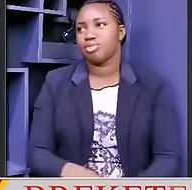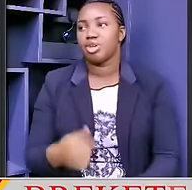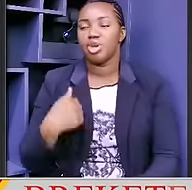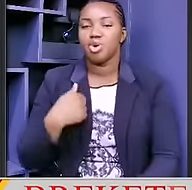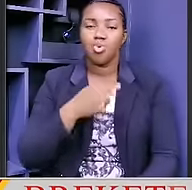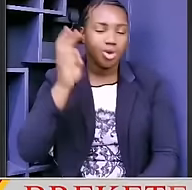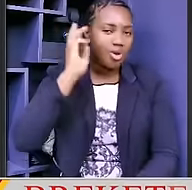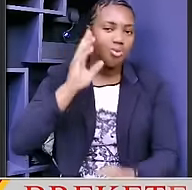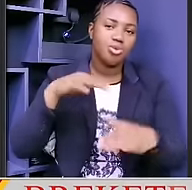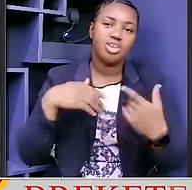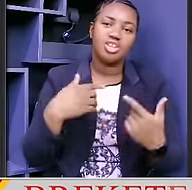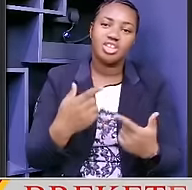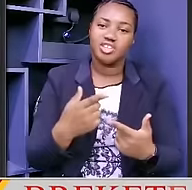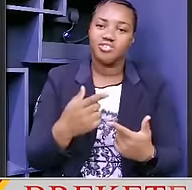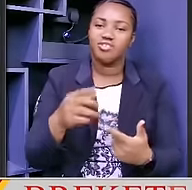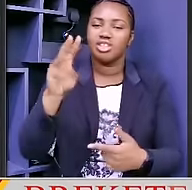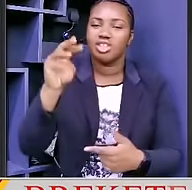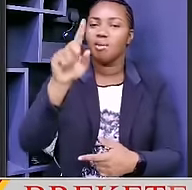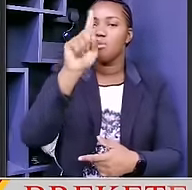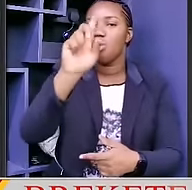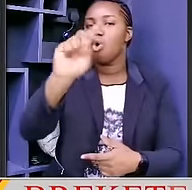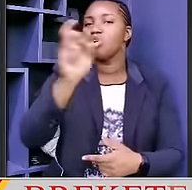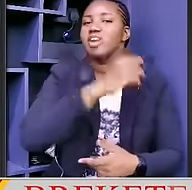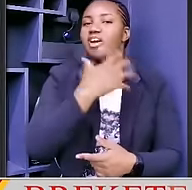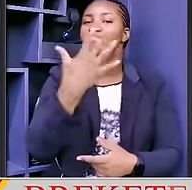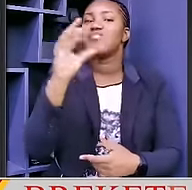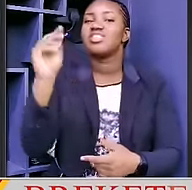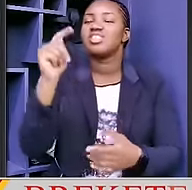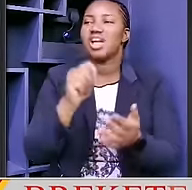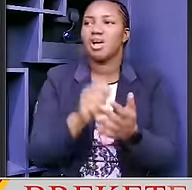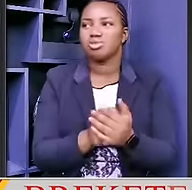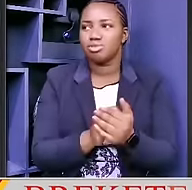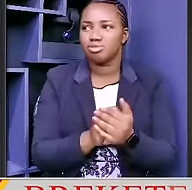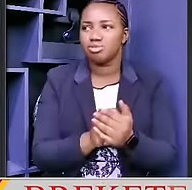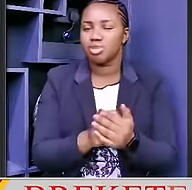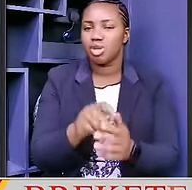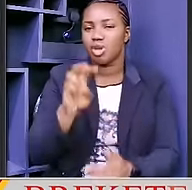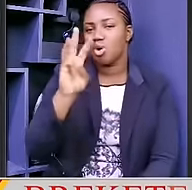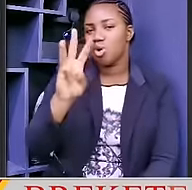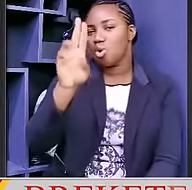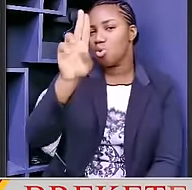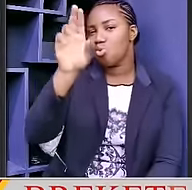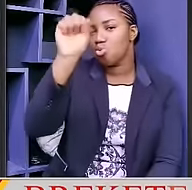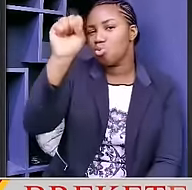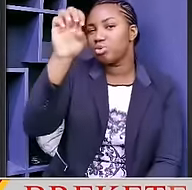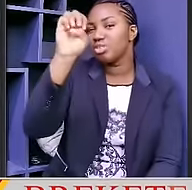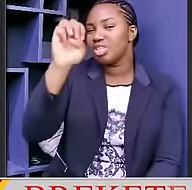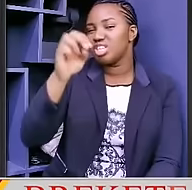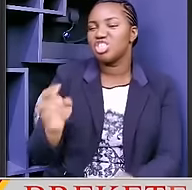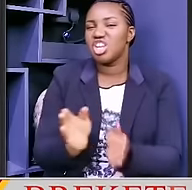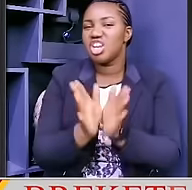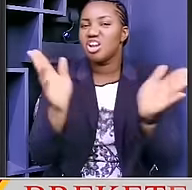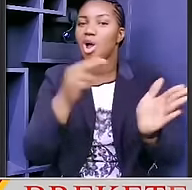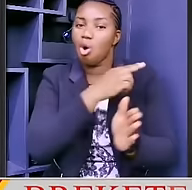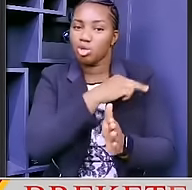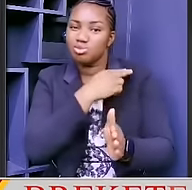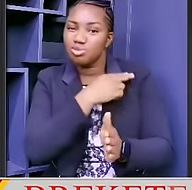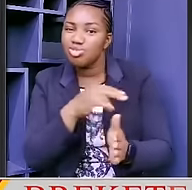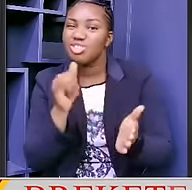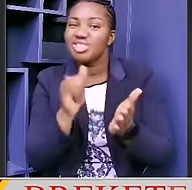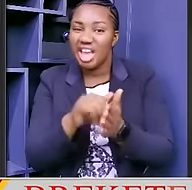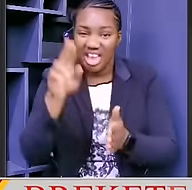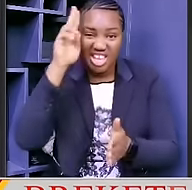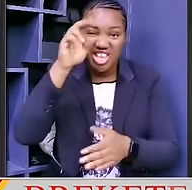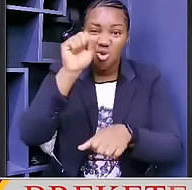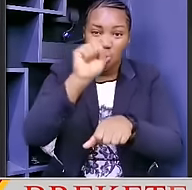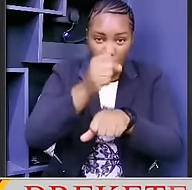We dey give them 150,000 naira. Wuse General Hospital, we allegedly. He worked